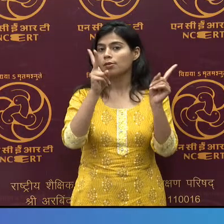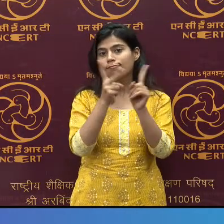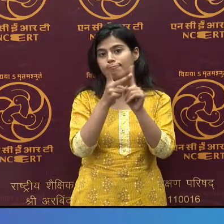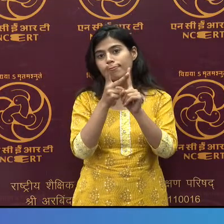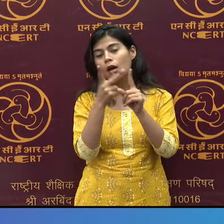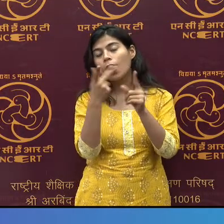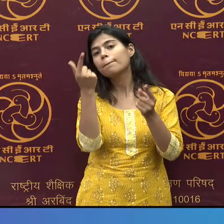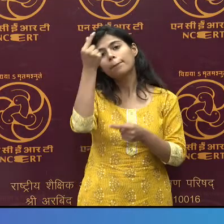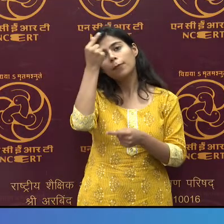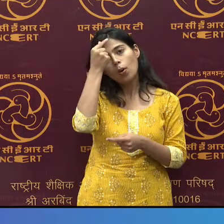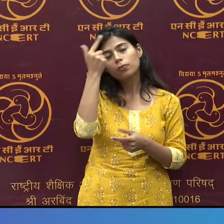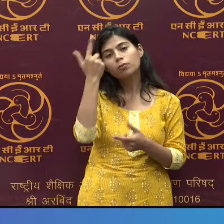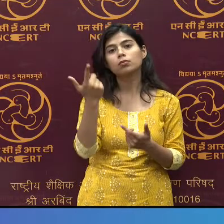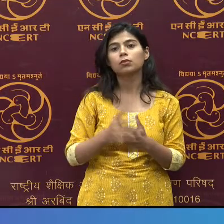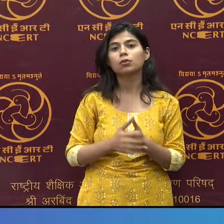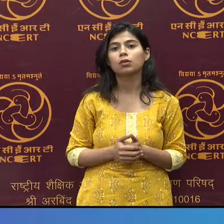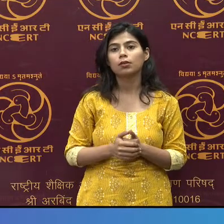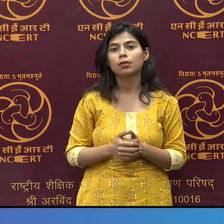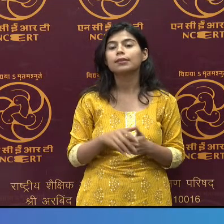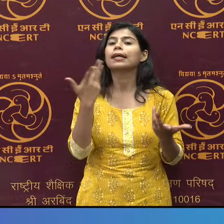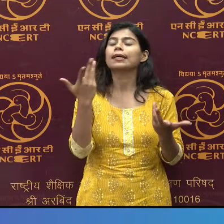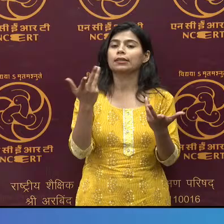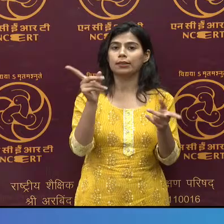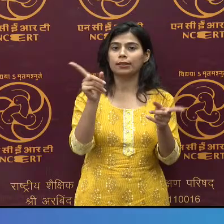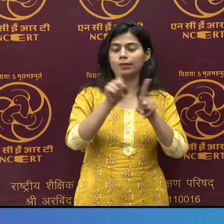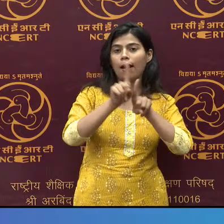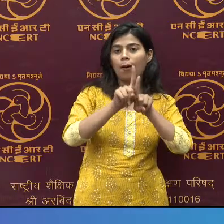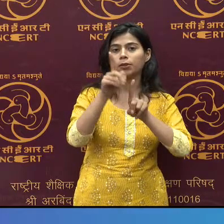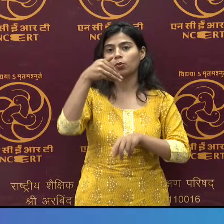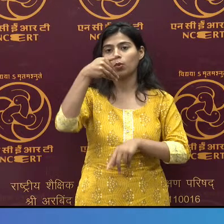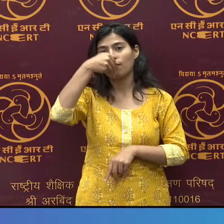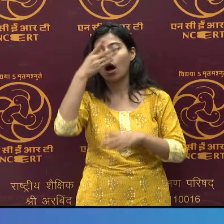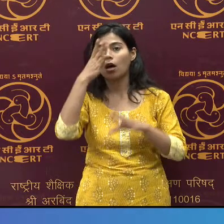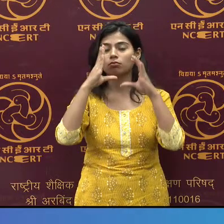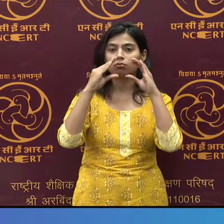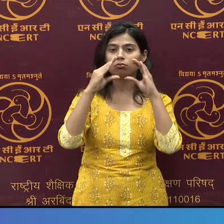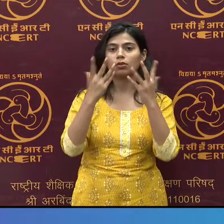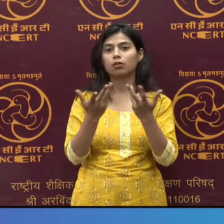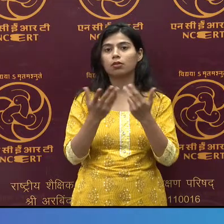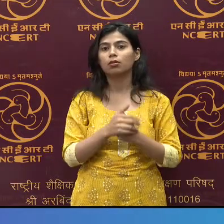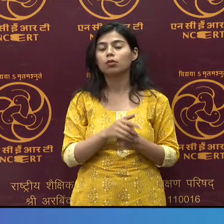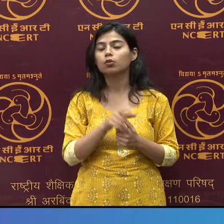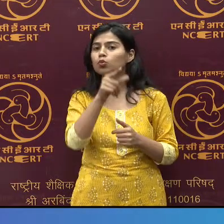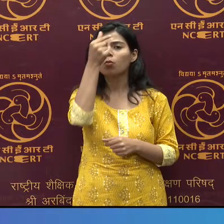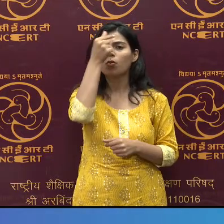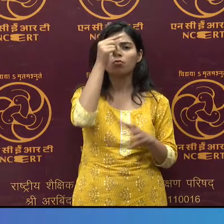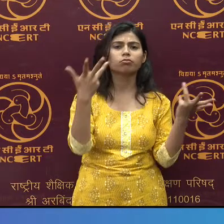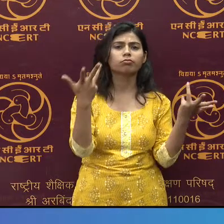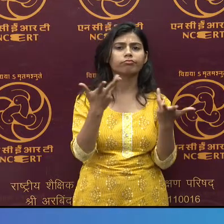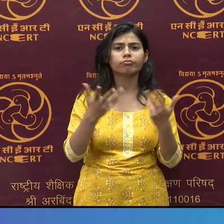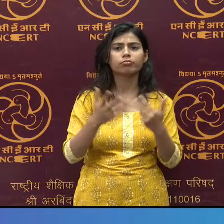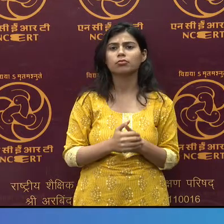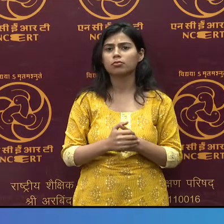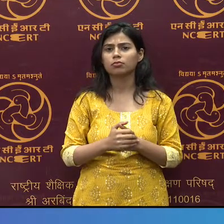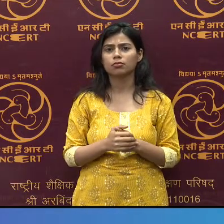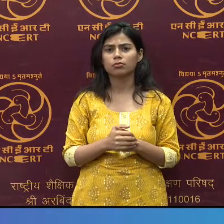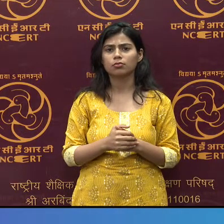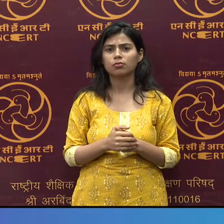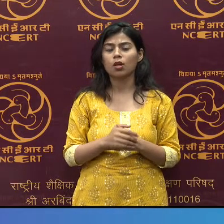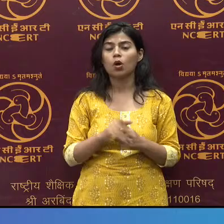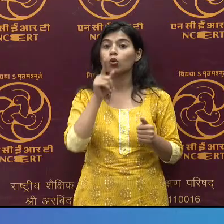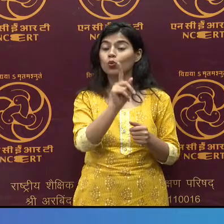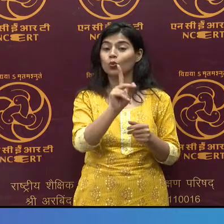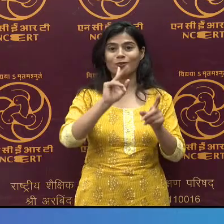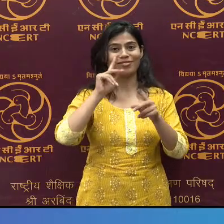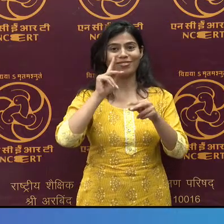about a problem, like we talked about fast food just now, if we are talking about a problem, what we can do is we can do a